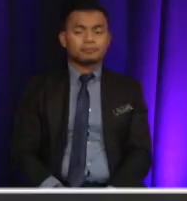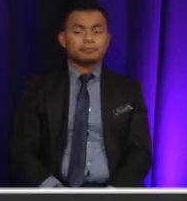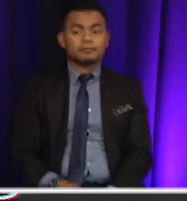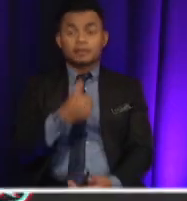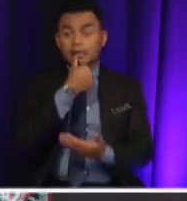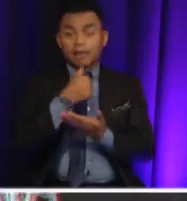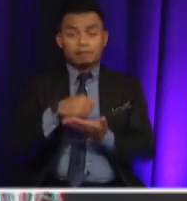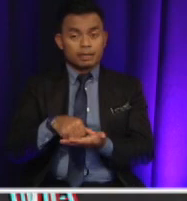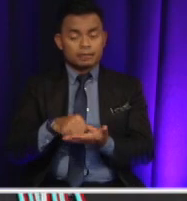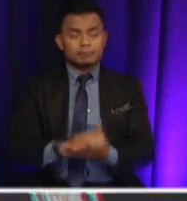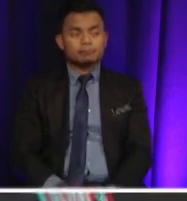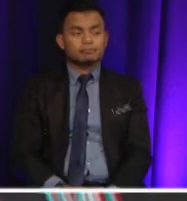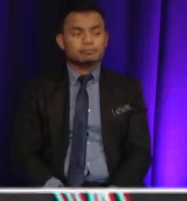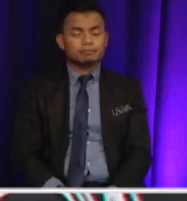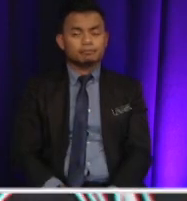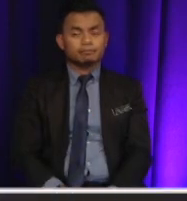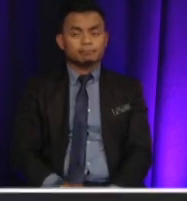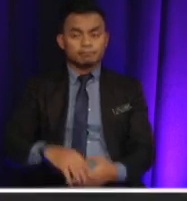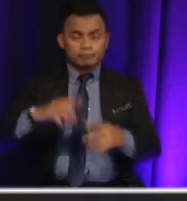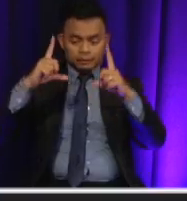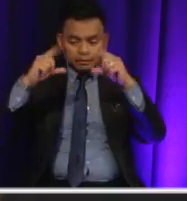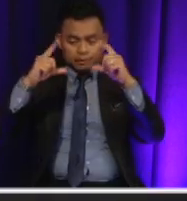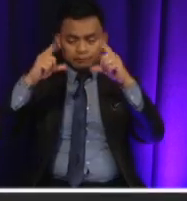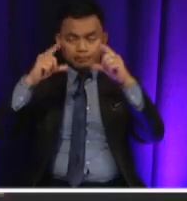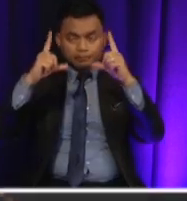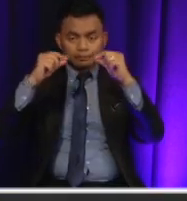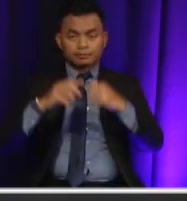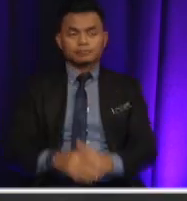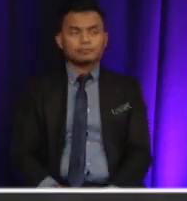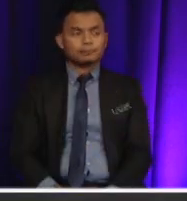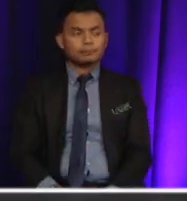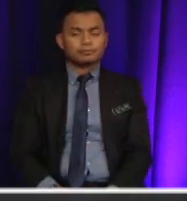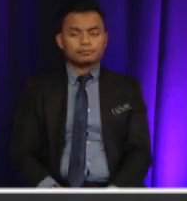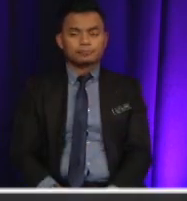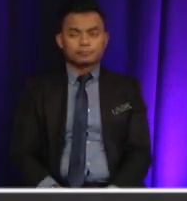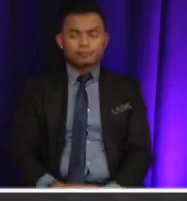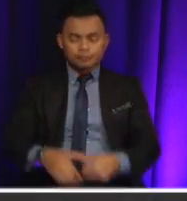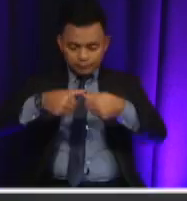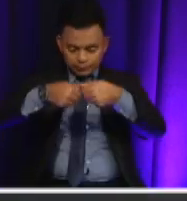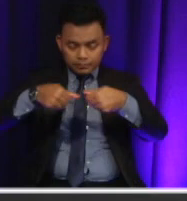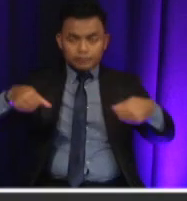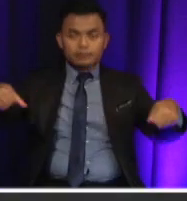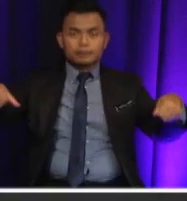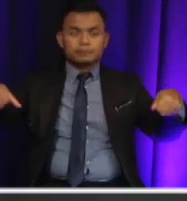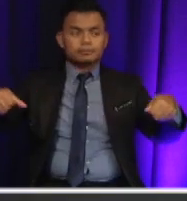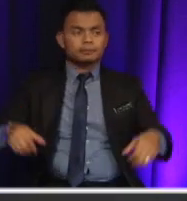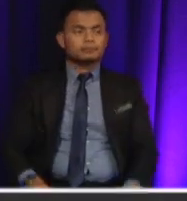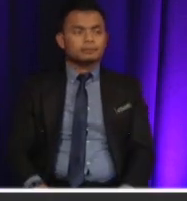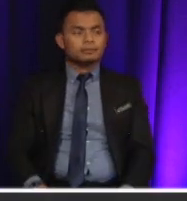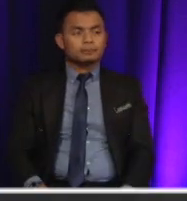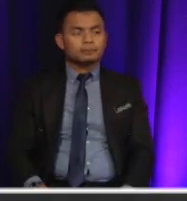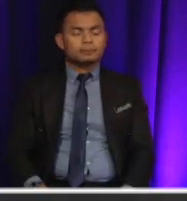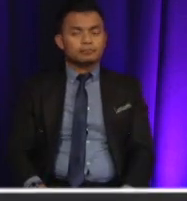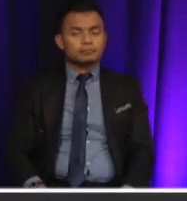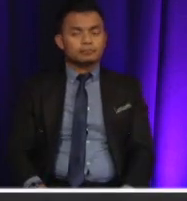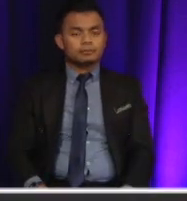yeah. on which the gum, Yeah, the gum is gone. You cannot use it. and the sellotape, Yes. where you can't find the end.